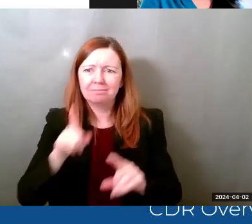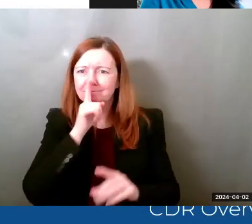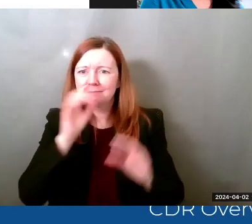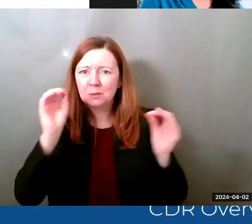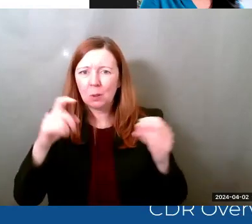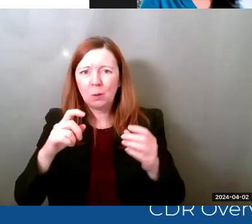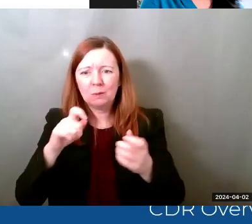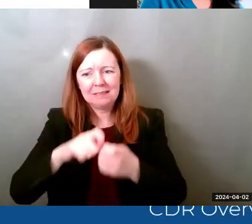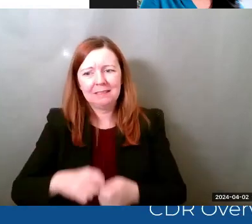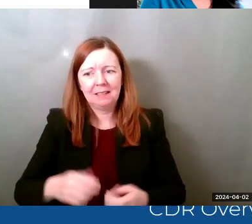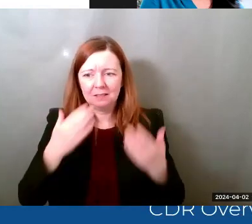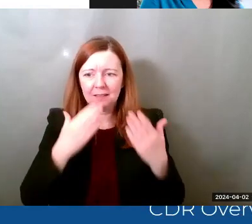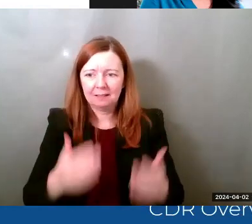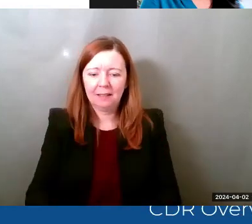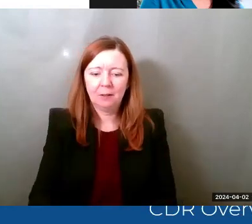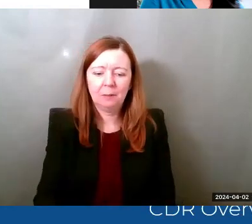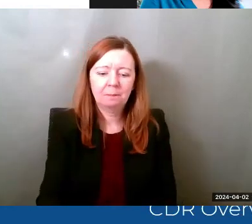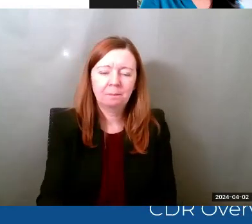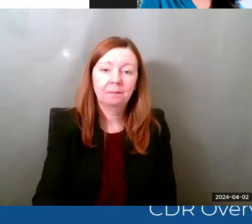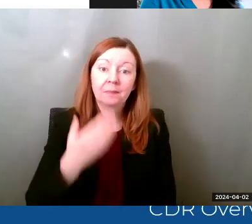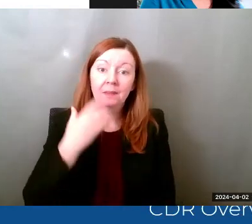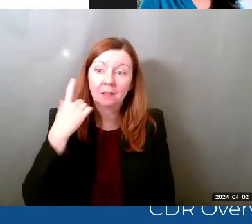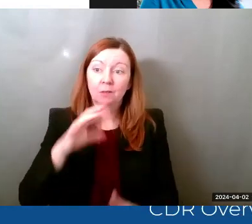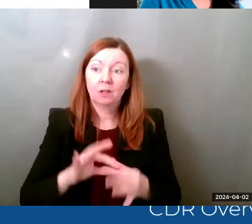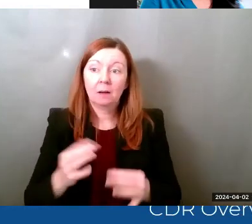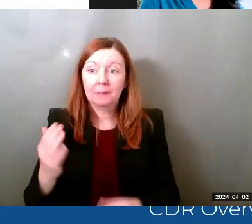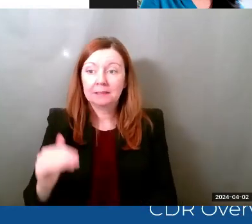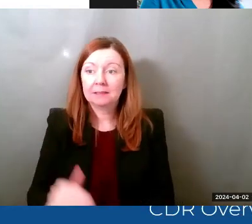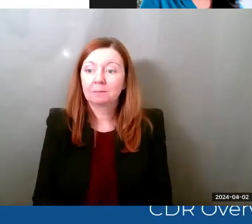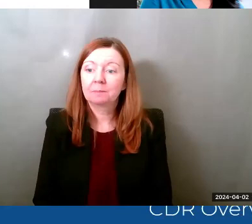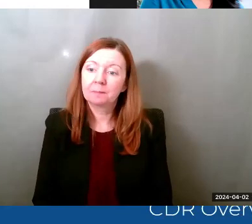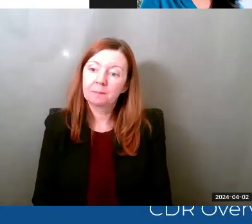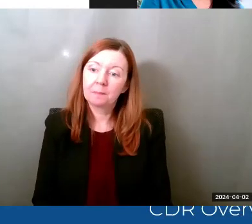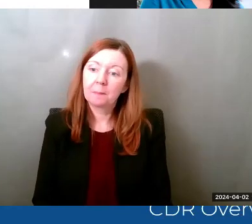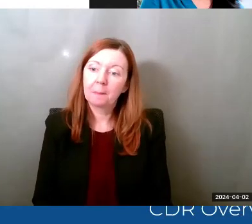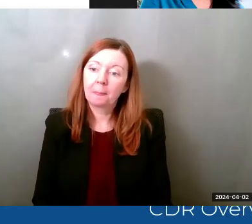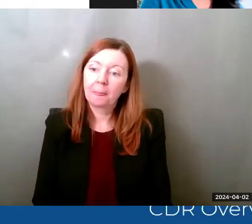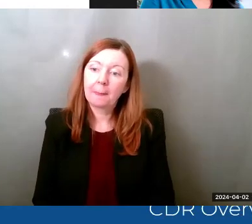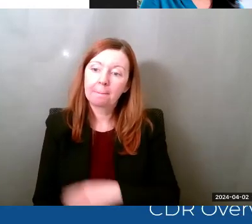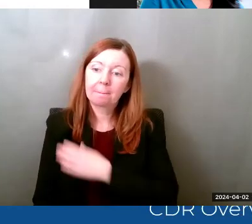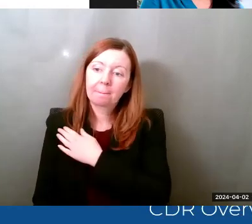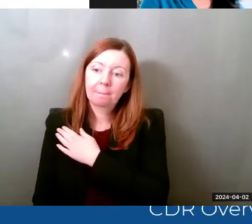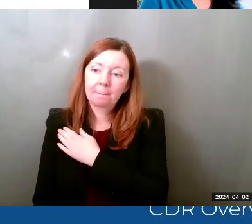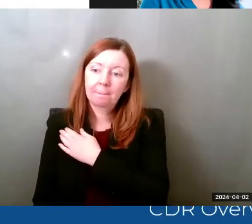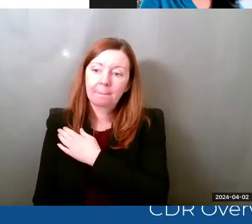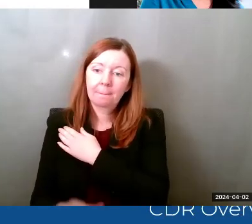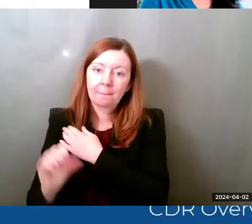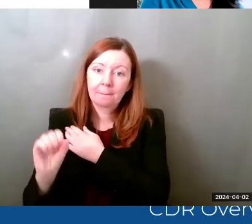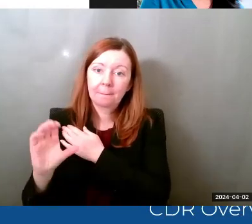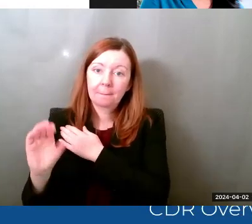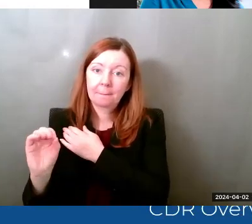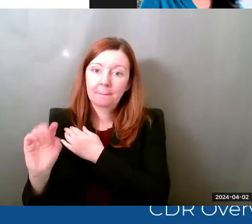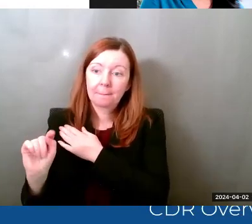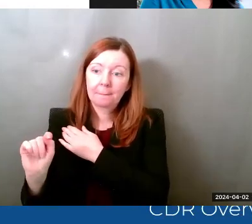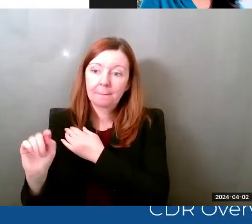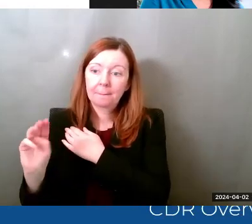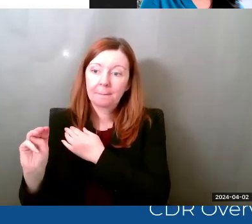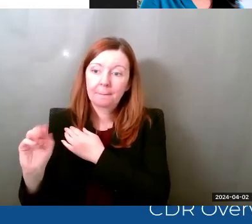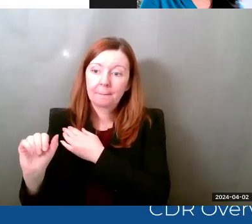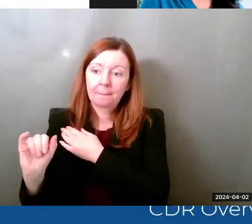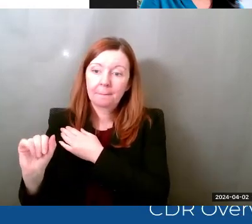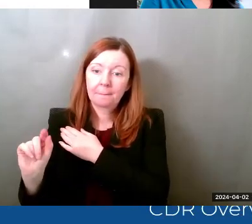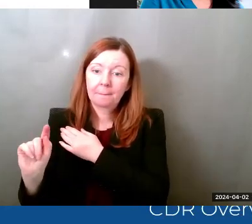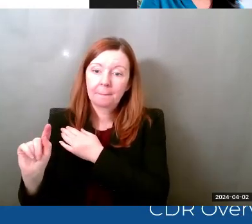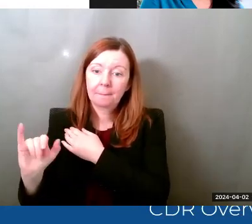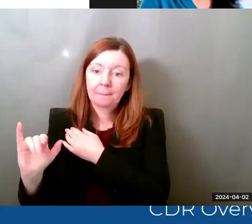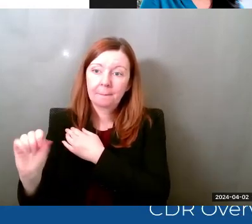you. Thank you for your comments. Who do we have next? Thank you. We have Scott Mattis.